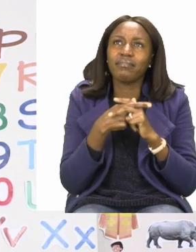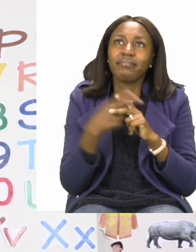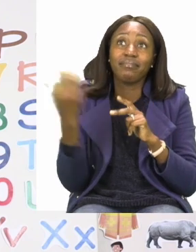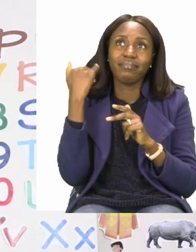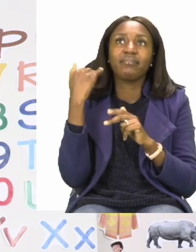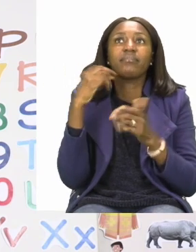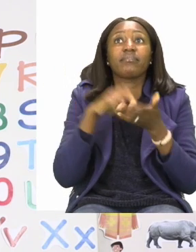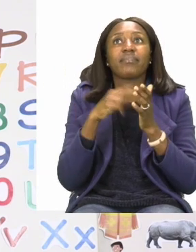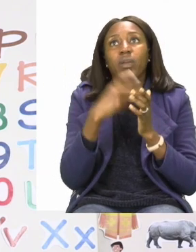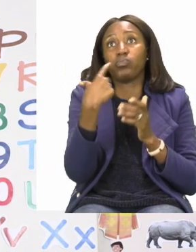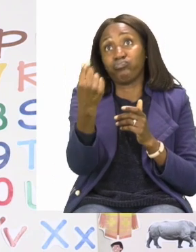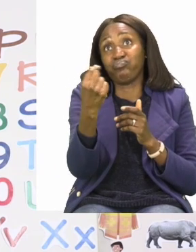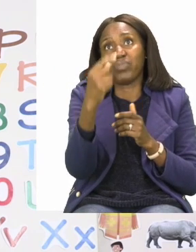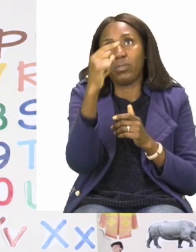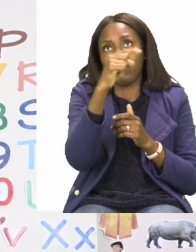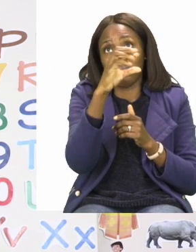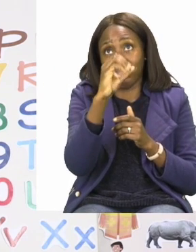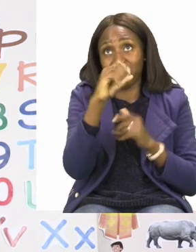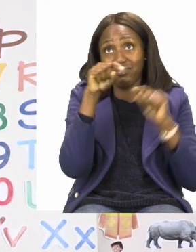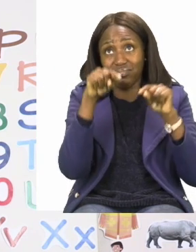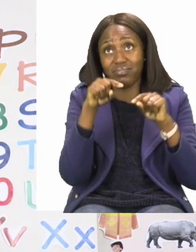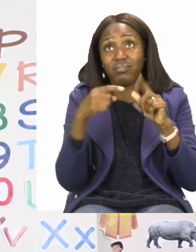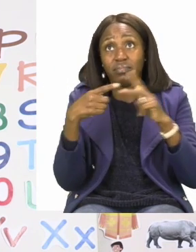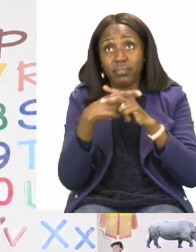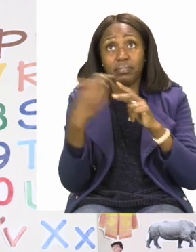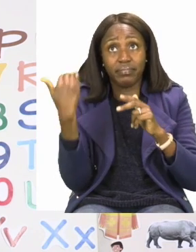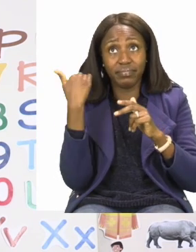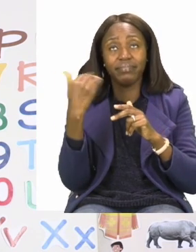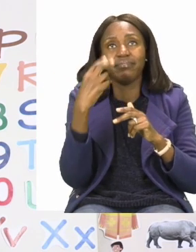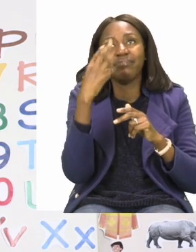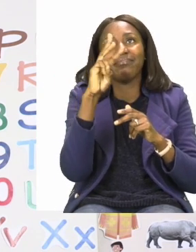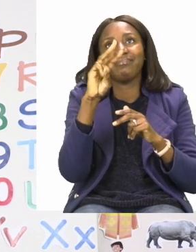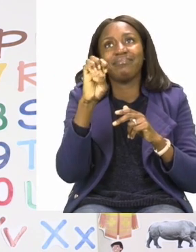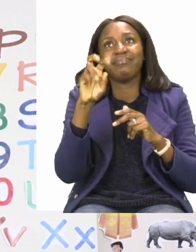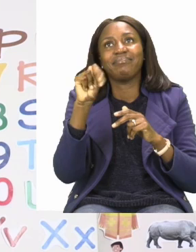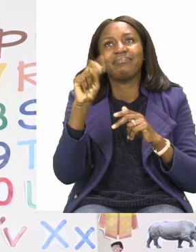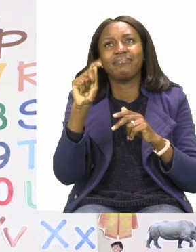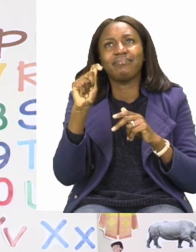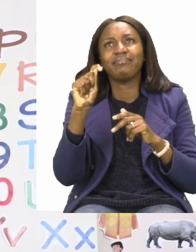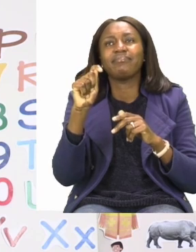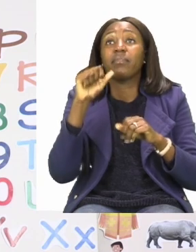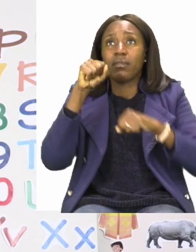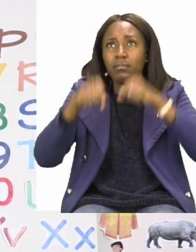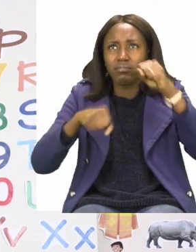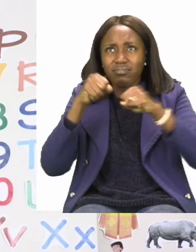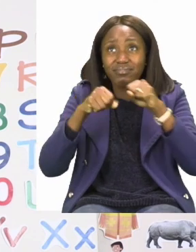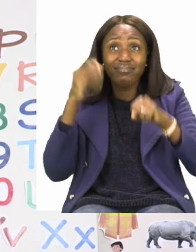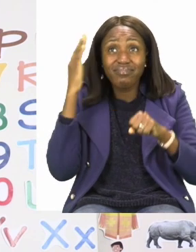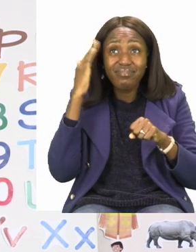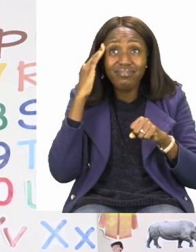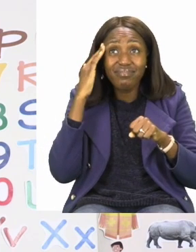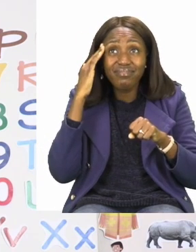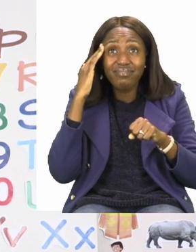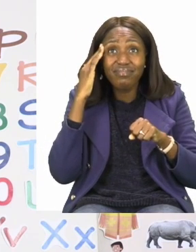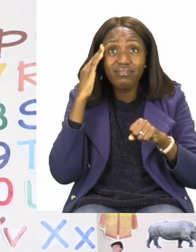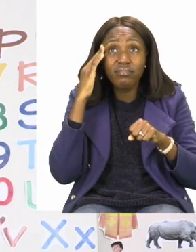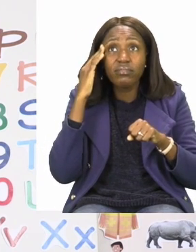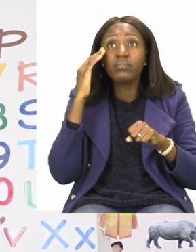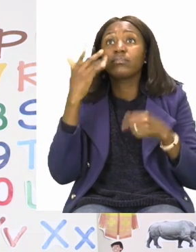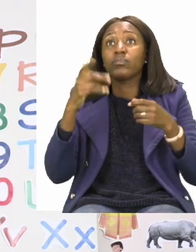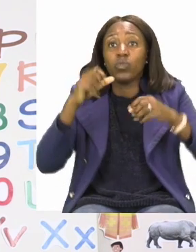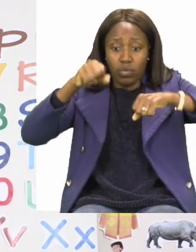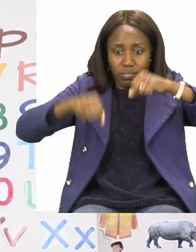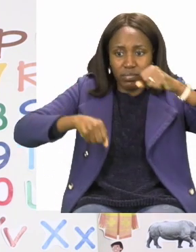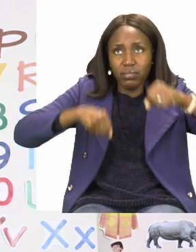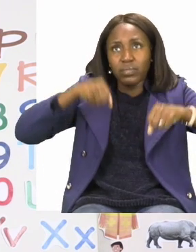word go. Then we have the word ride. We all know the word ride because you can ride a